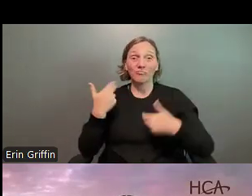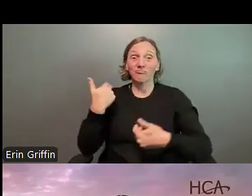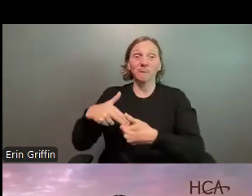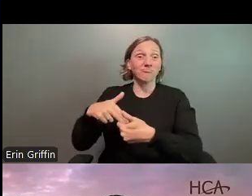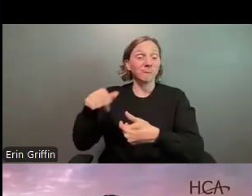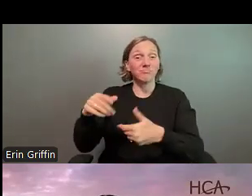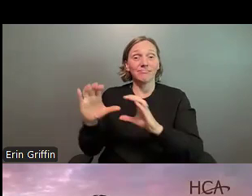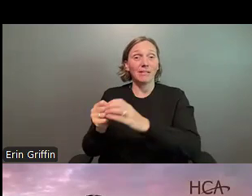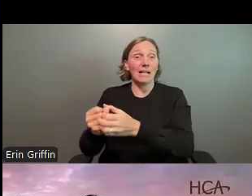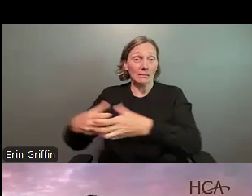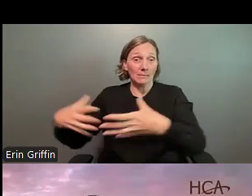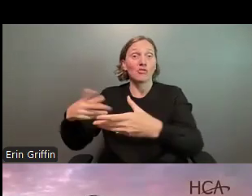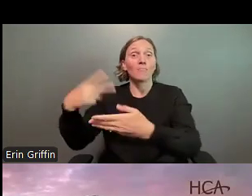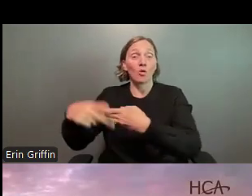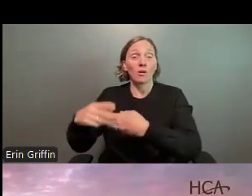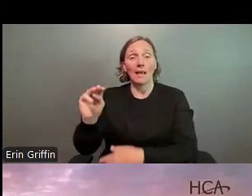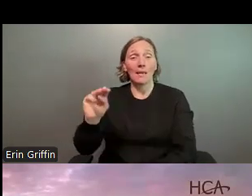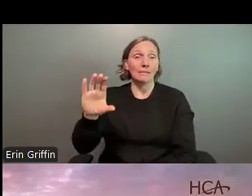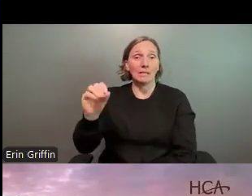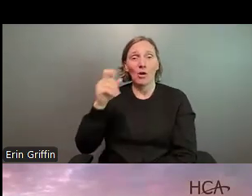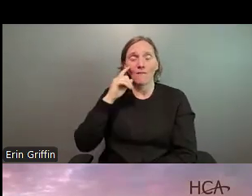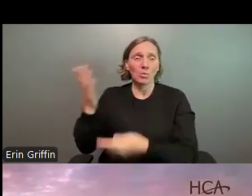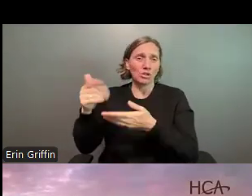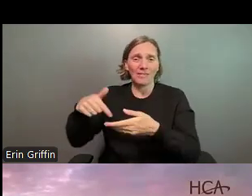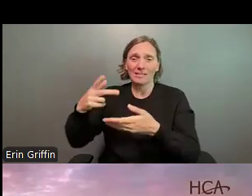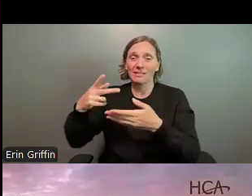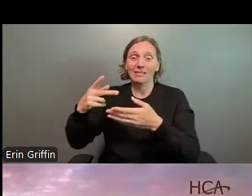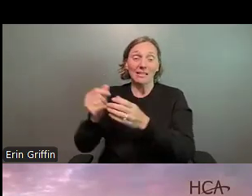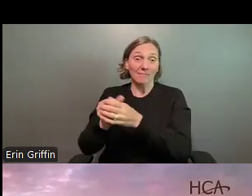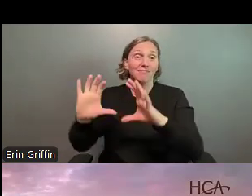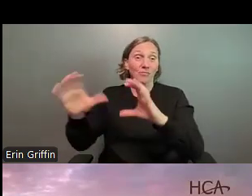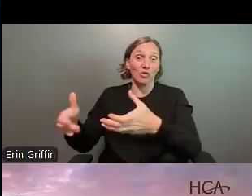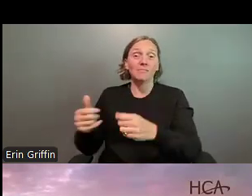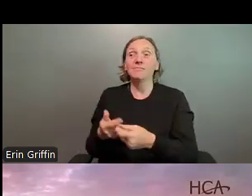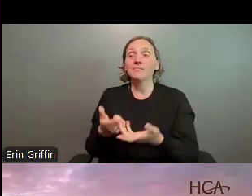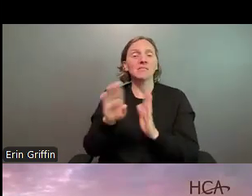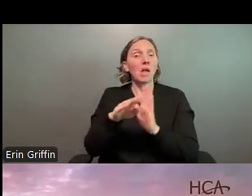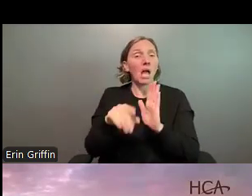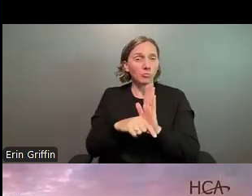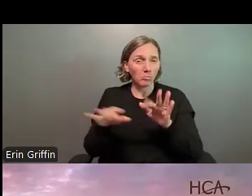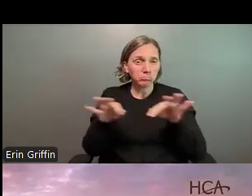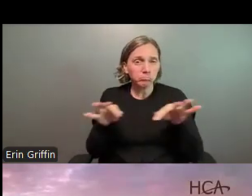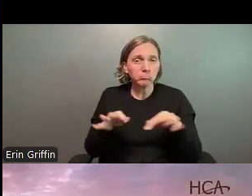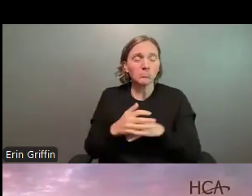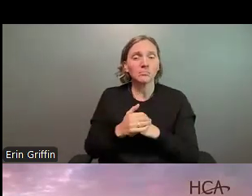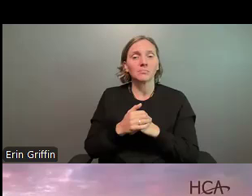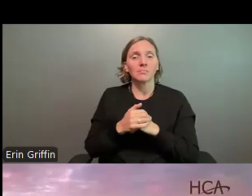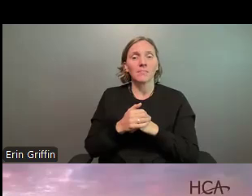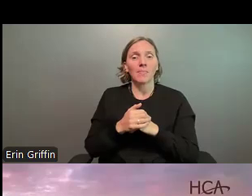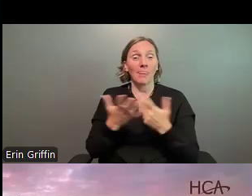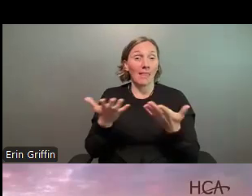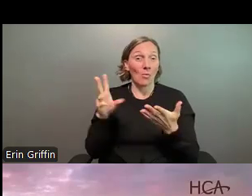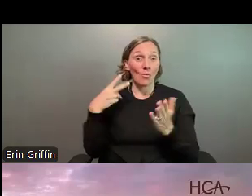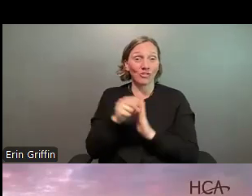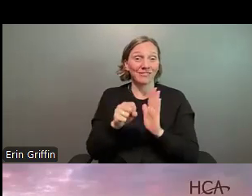MCOs going to be serving this population starting 7/1. A little bit about us and our background. We've been doing business in